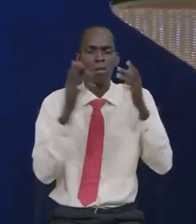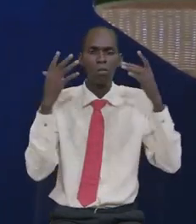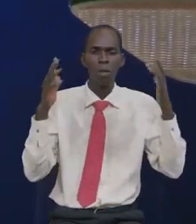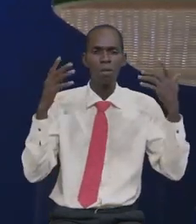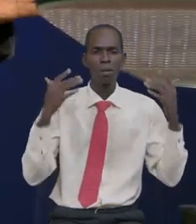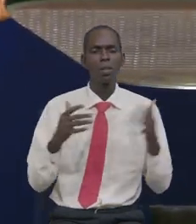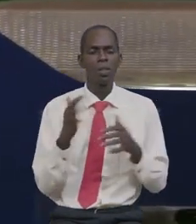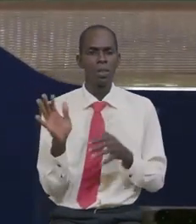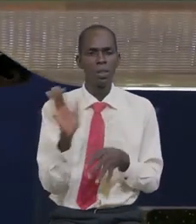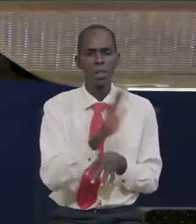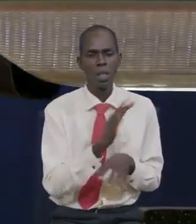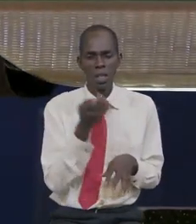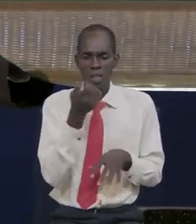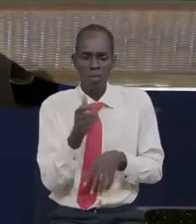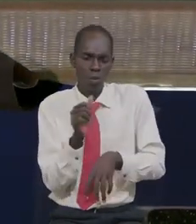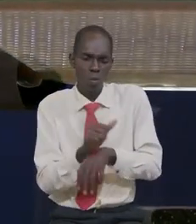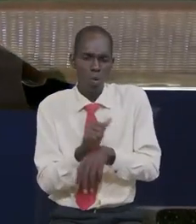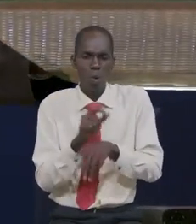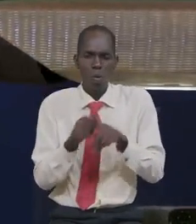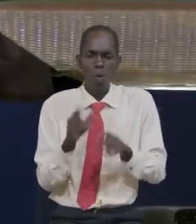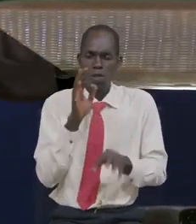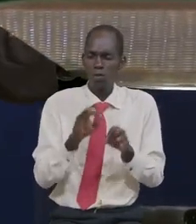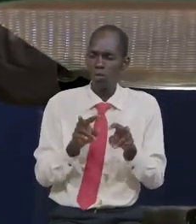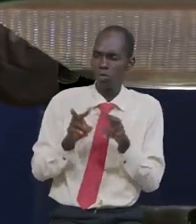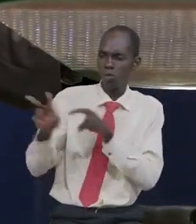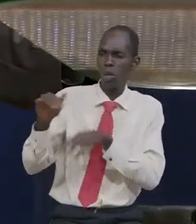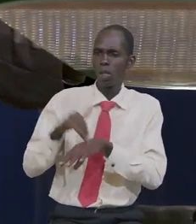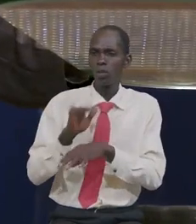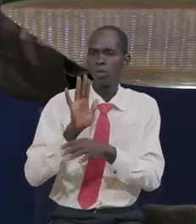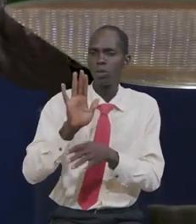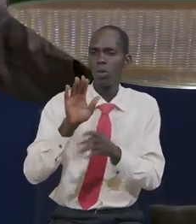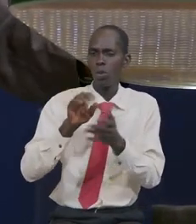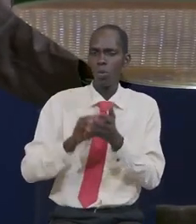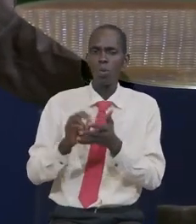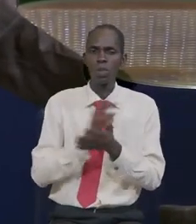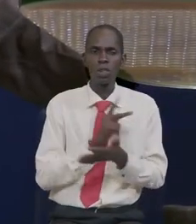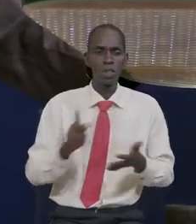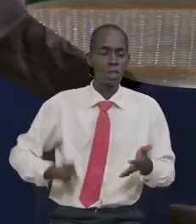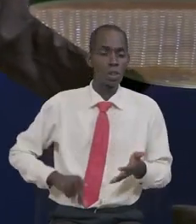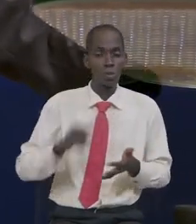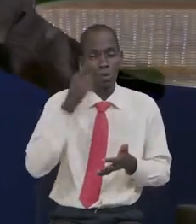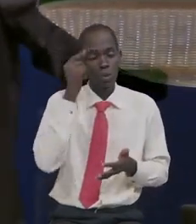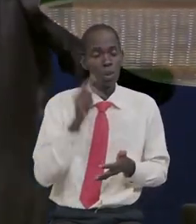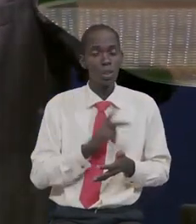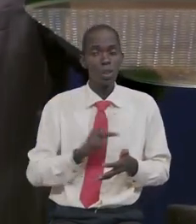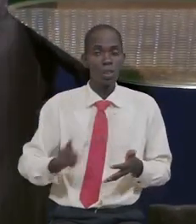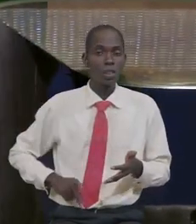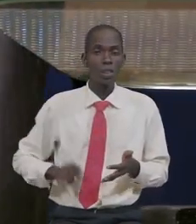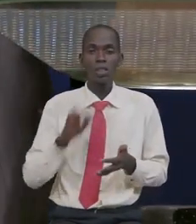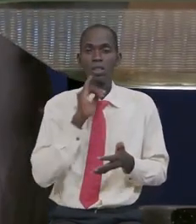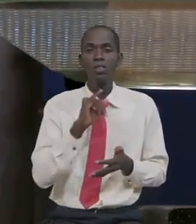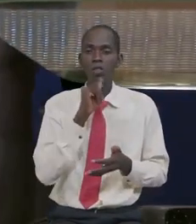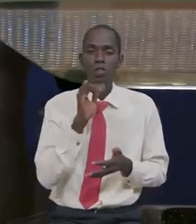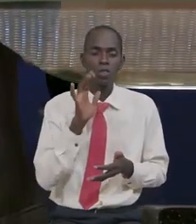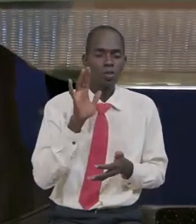do. But if you turn around and you look at your own king, because Nebuchadnezzar is not your king, he's the king of